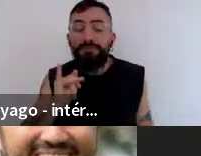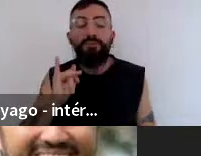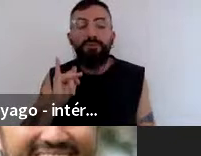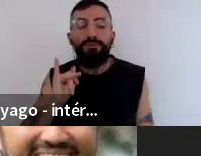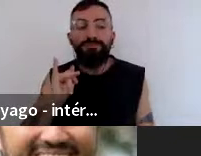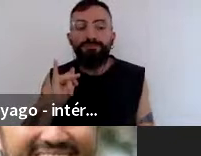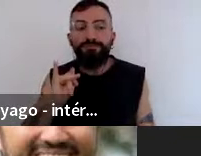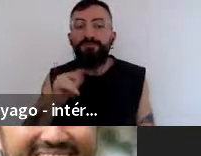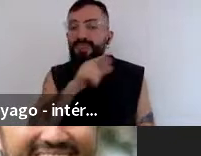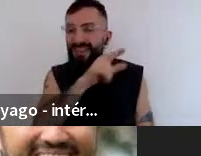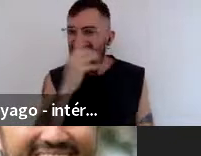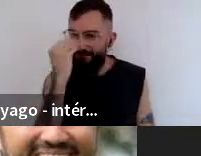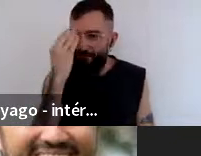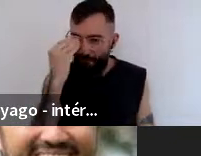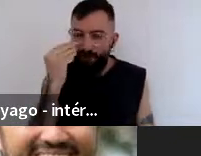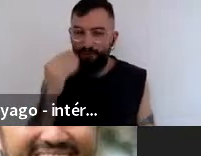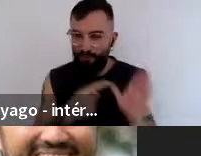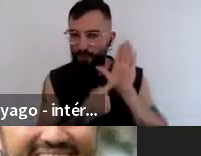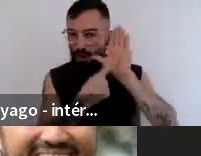this slide